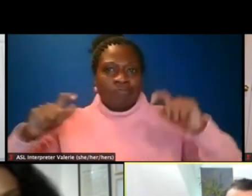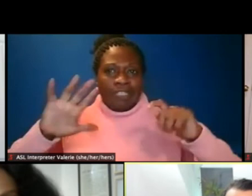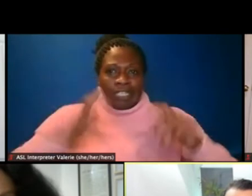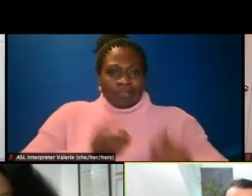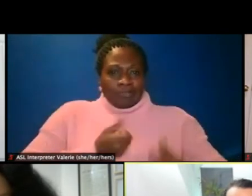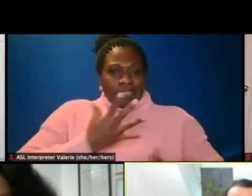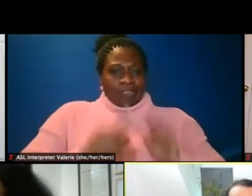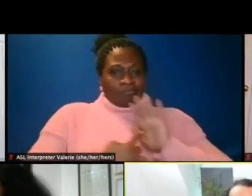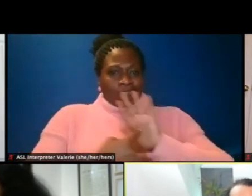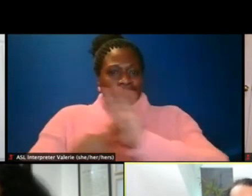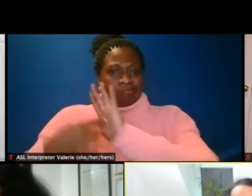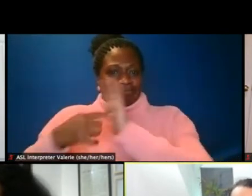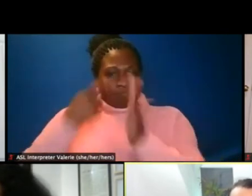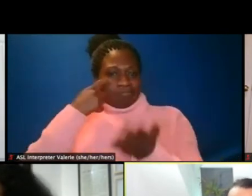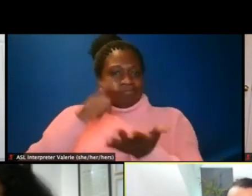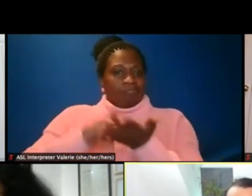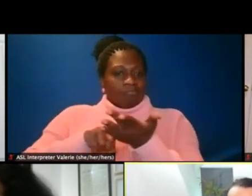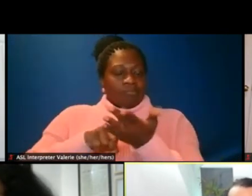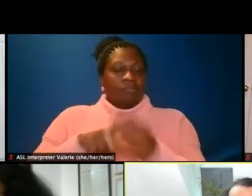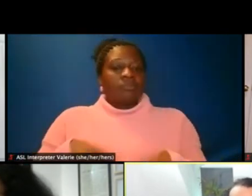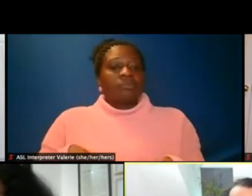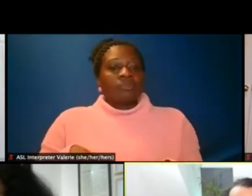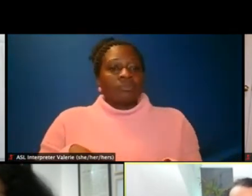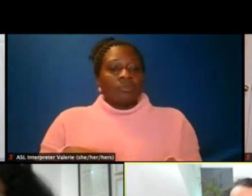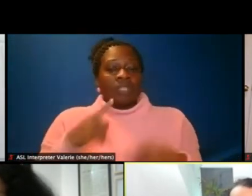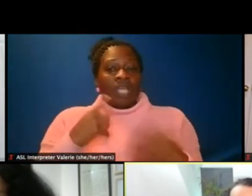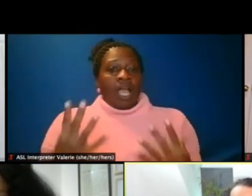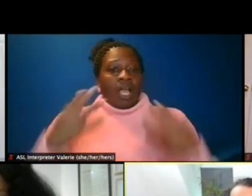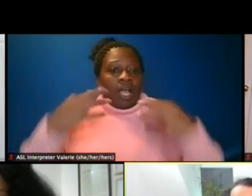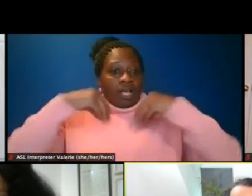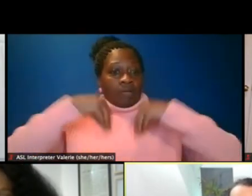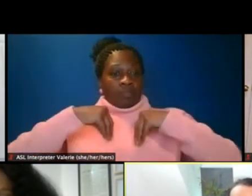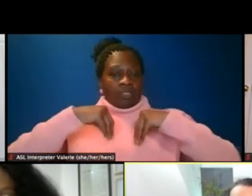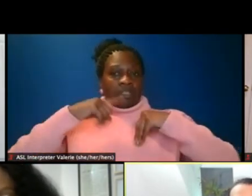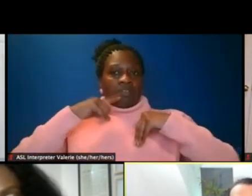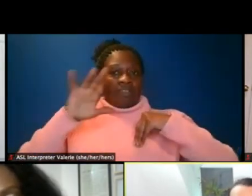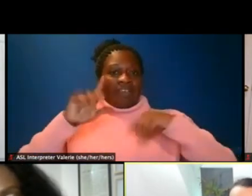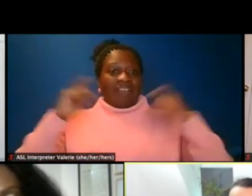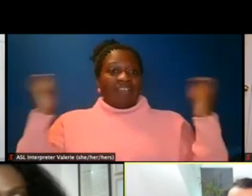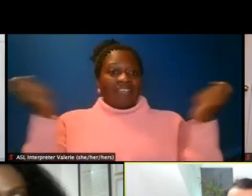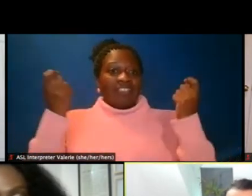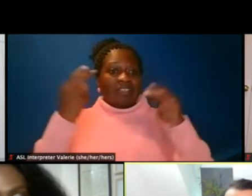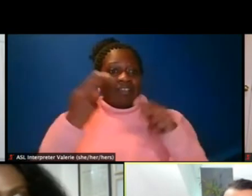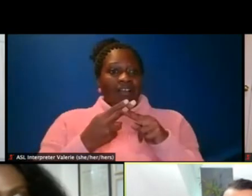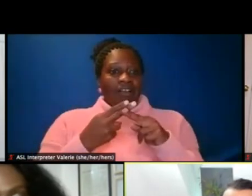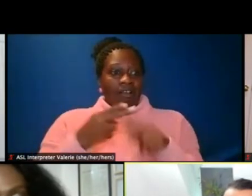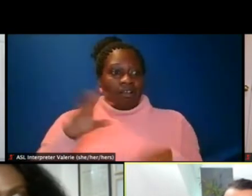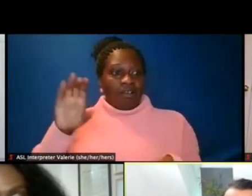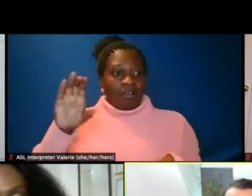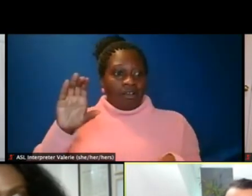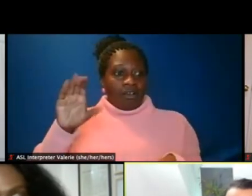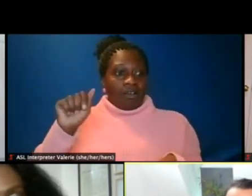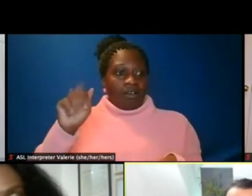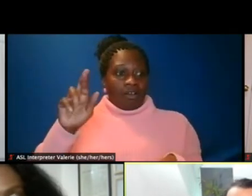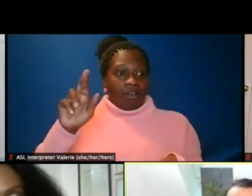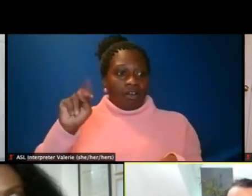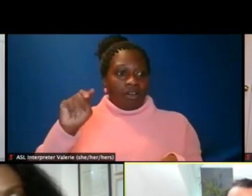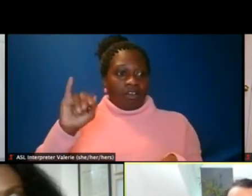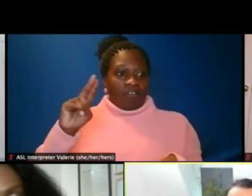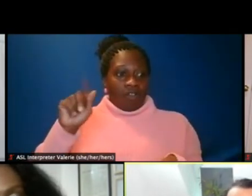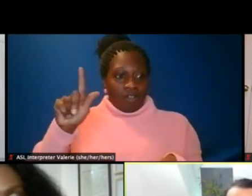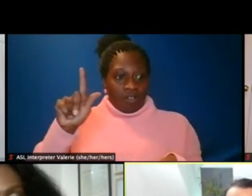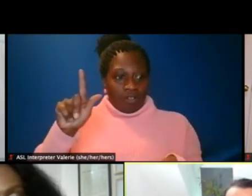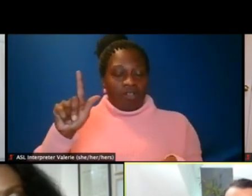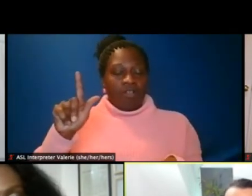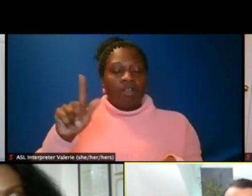expressions. And it's embodied in the gigantic festival that we know as Carnival, which is deeply rooted